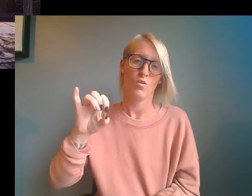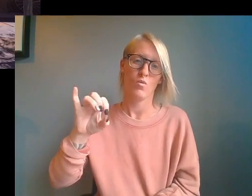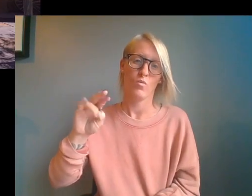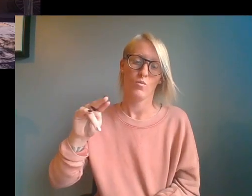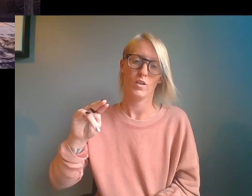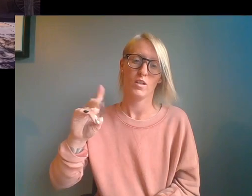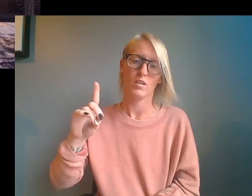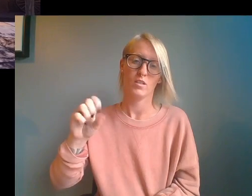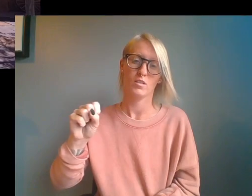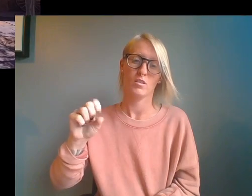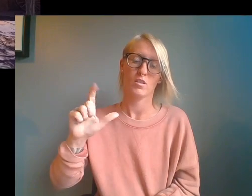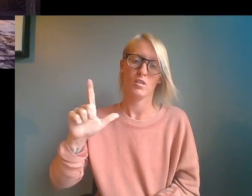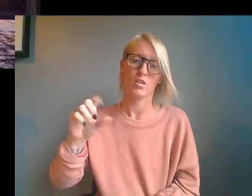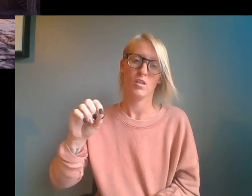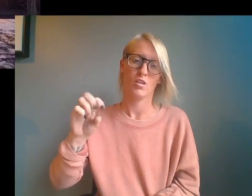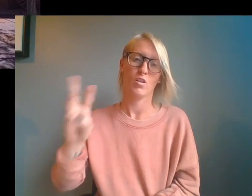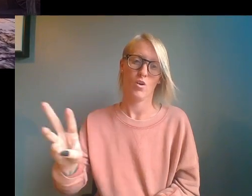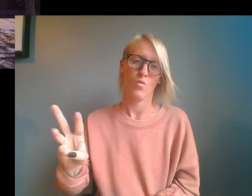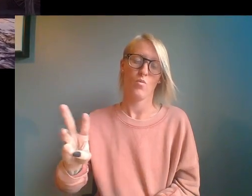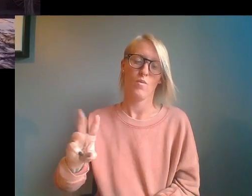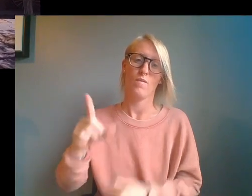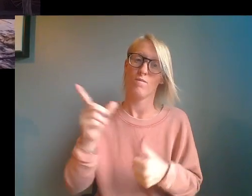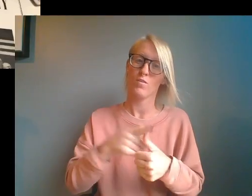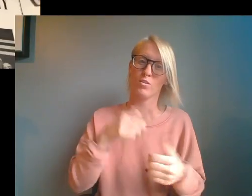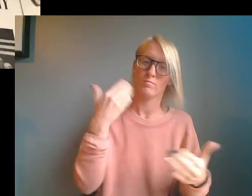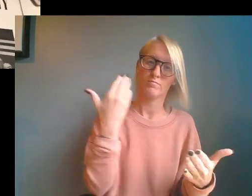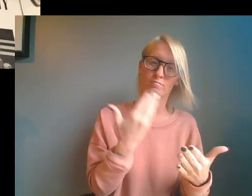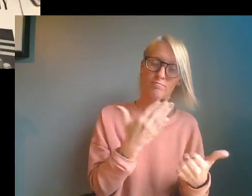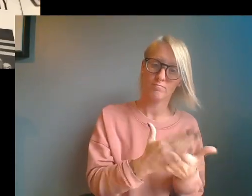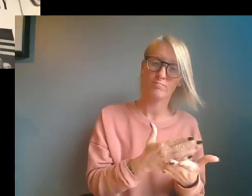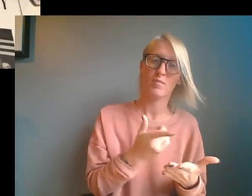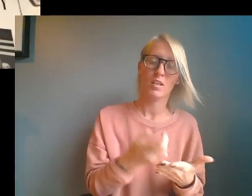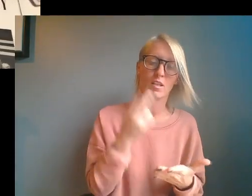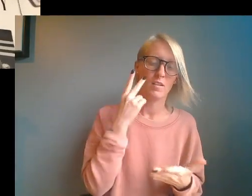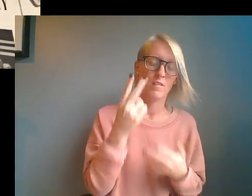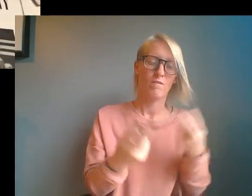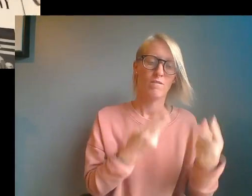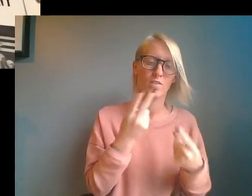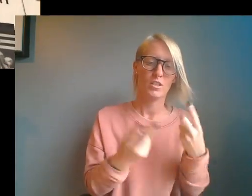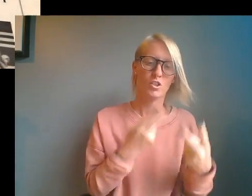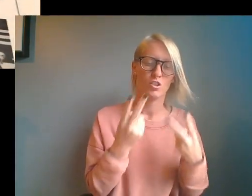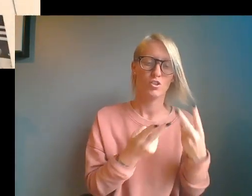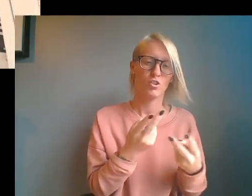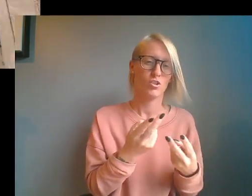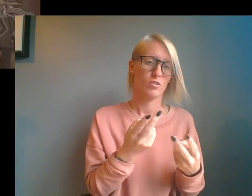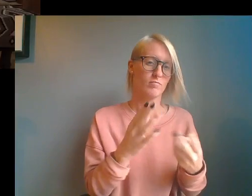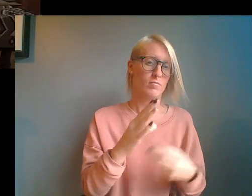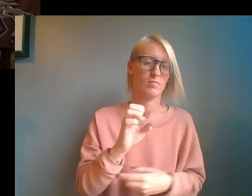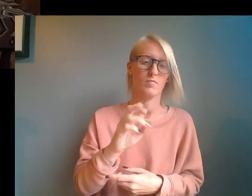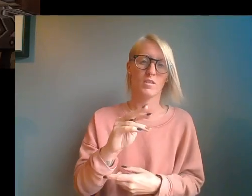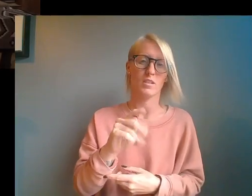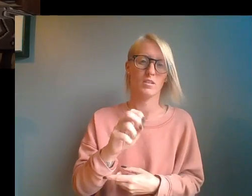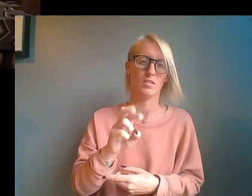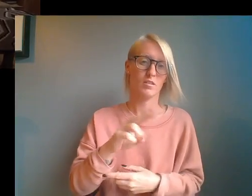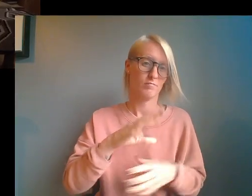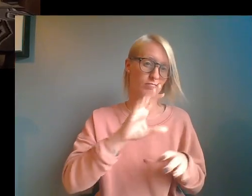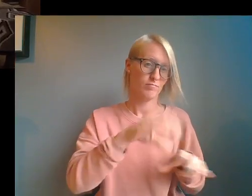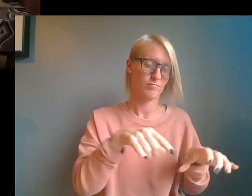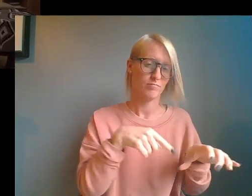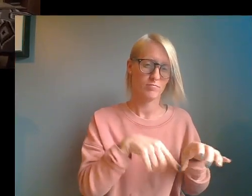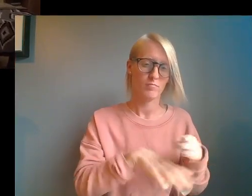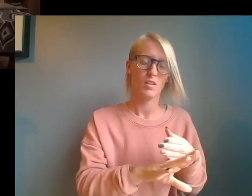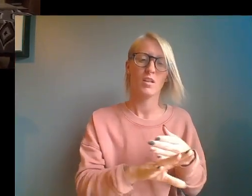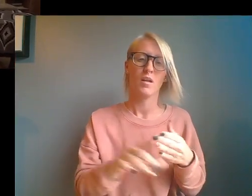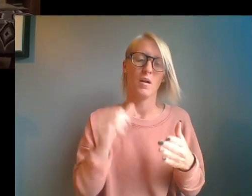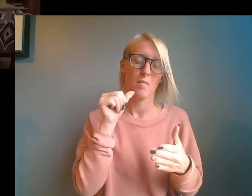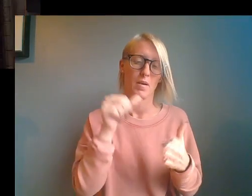Our first stop in the city was at the Visitor Center, where we saw some of the exhibits they had on Route 66 and Native American history and got our passport